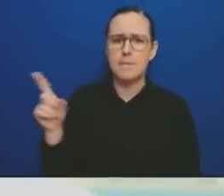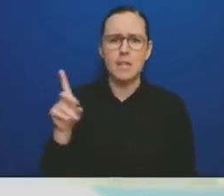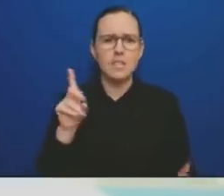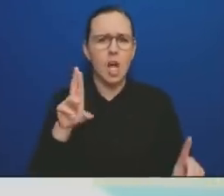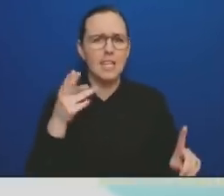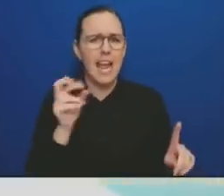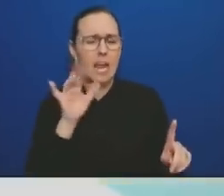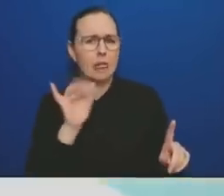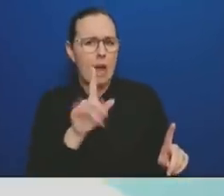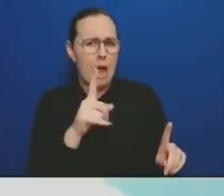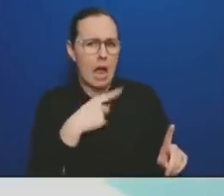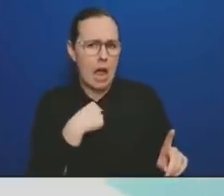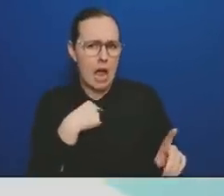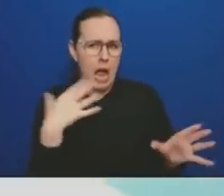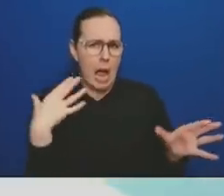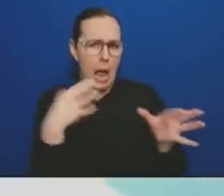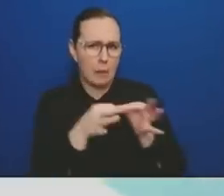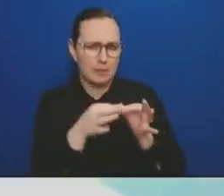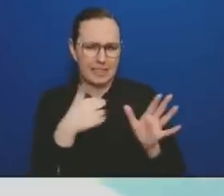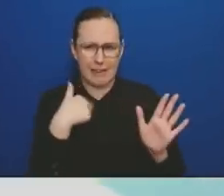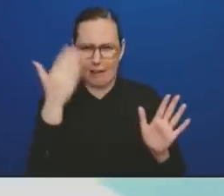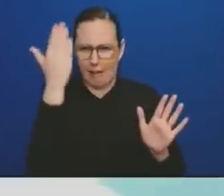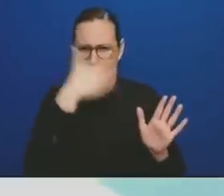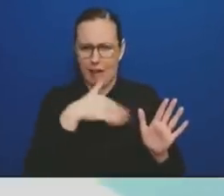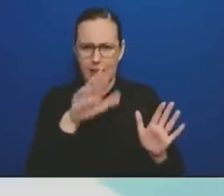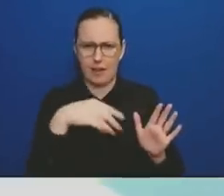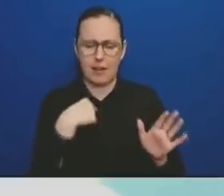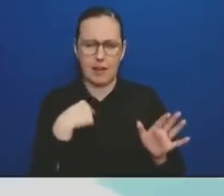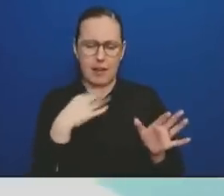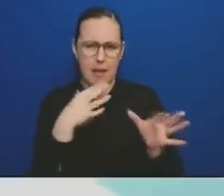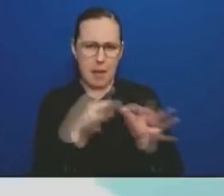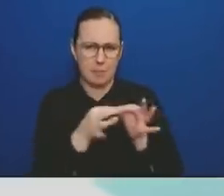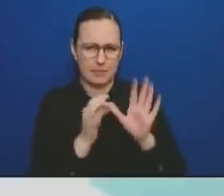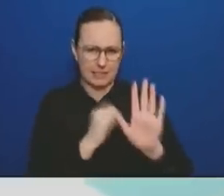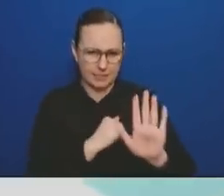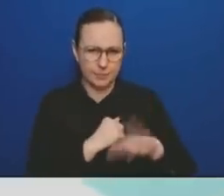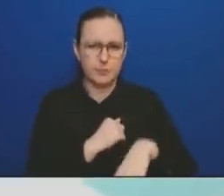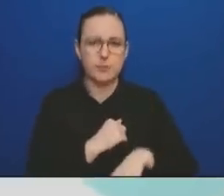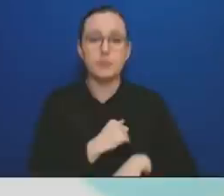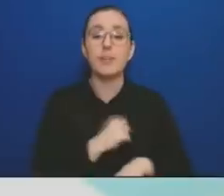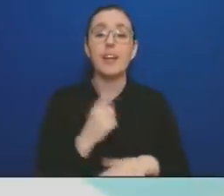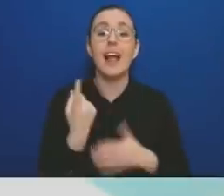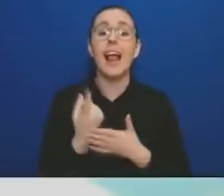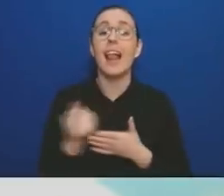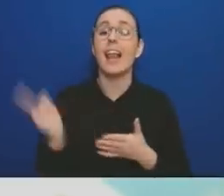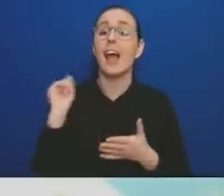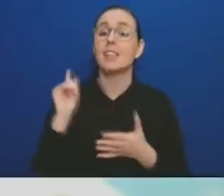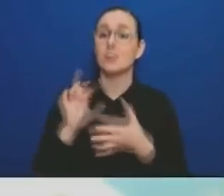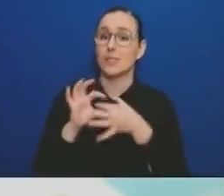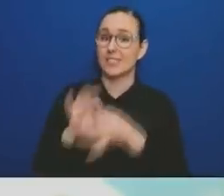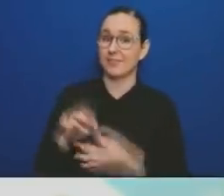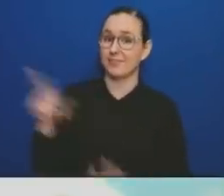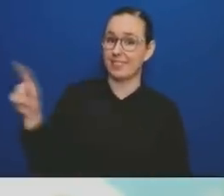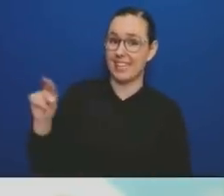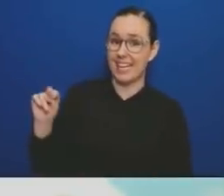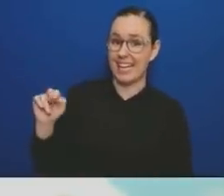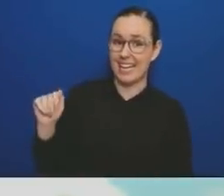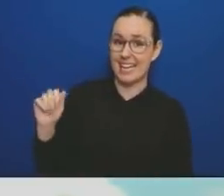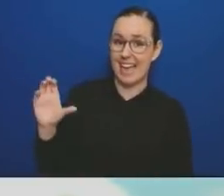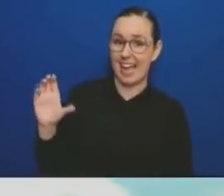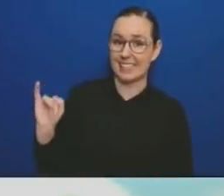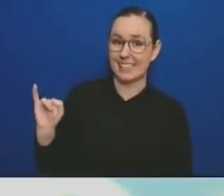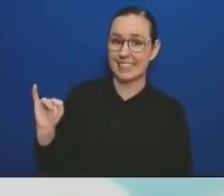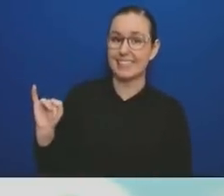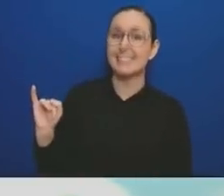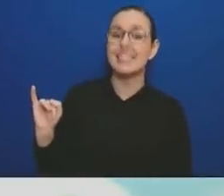follow-up. And I'm just going to give a quick update on one other issue that I missed my notes on. We talked last week, and the National